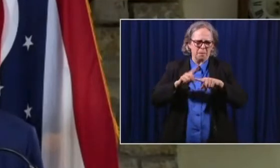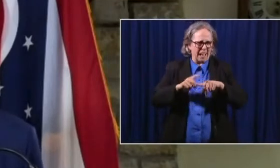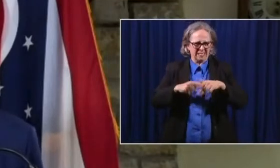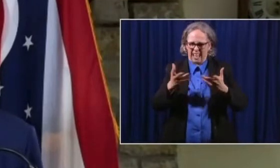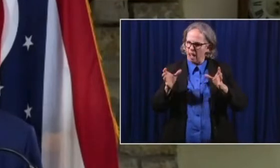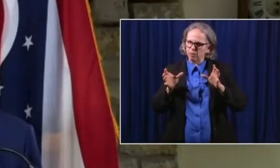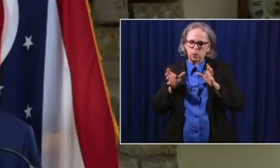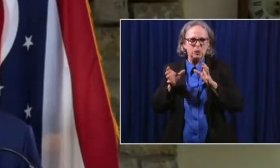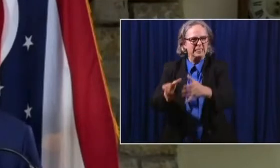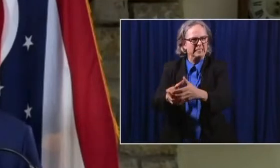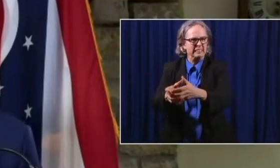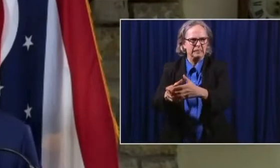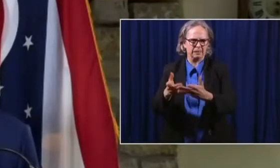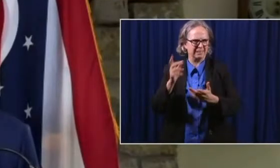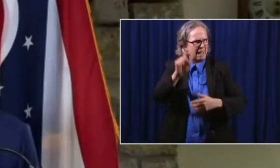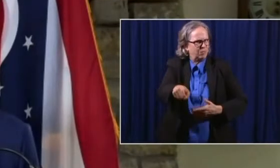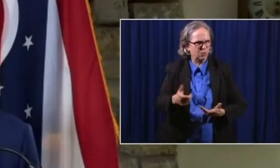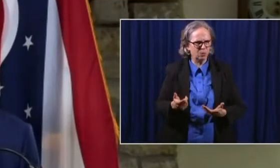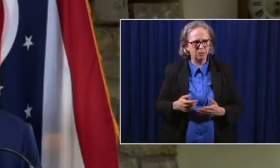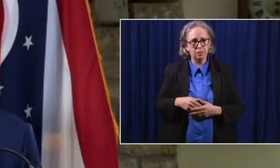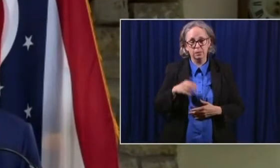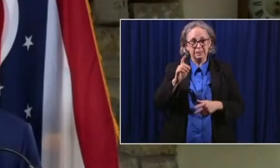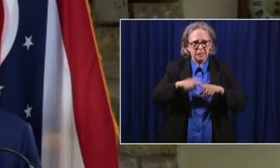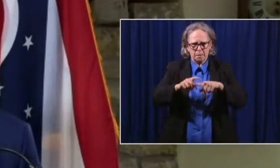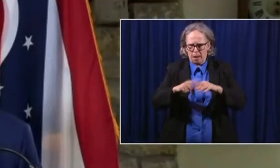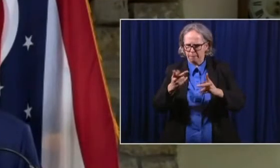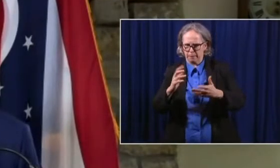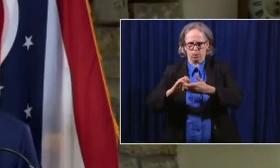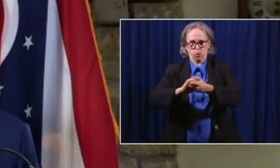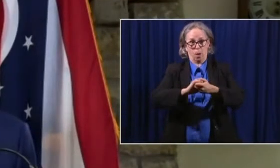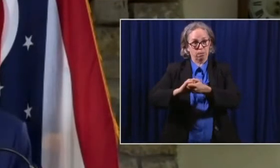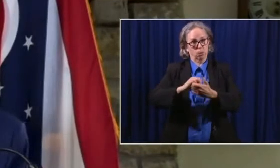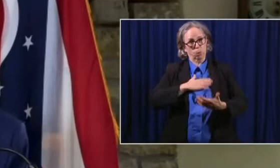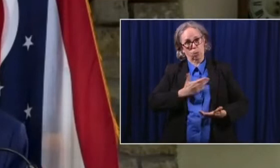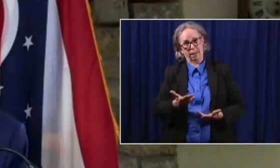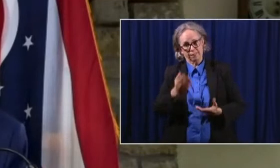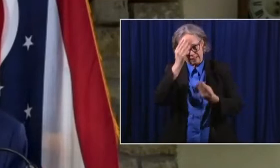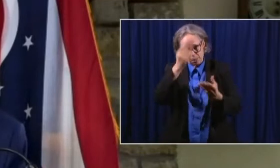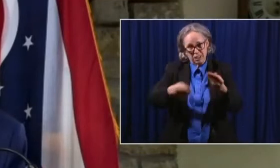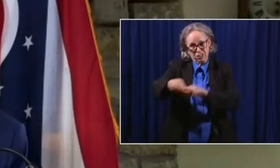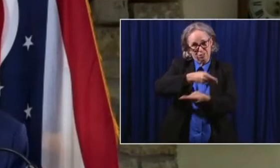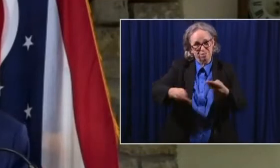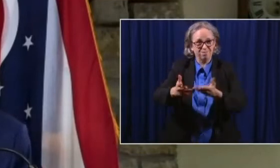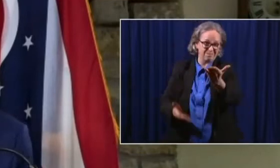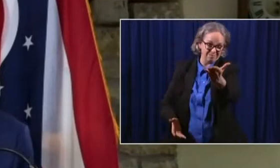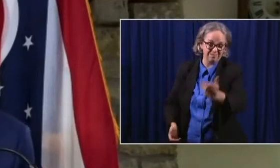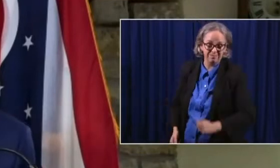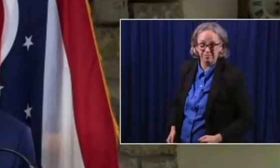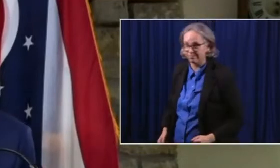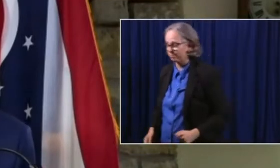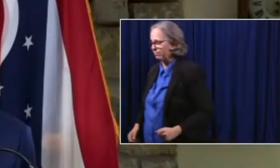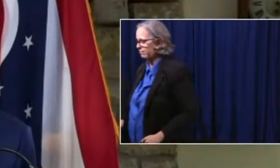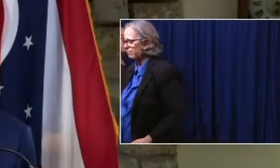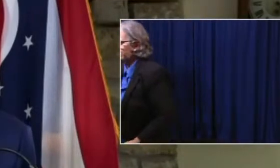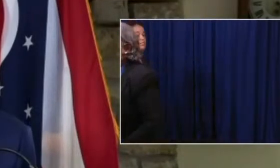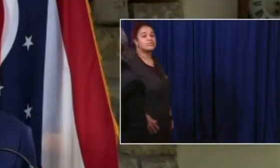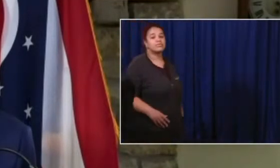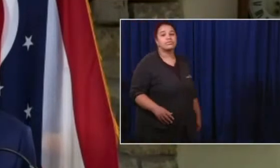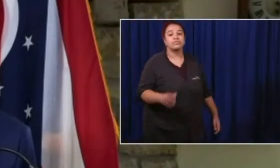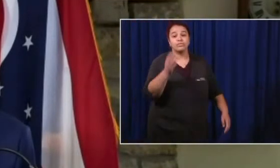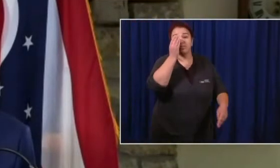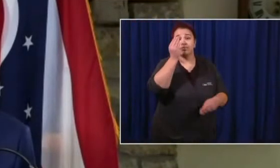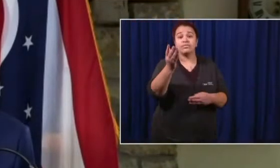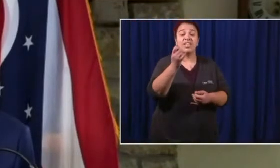the best science. Governor, next question is the last question today, and it belongs to Andy Chow of Ohio Public Radio